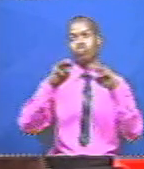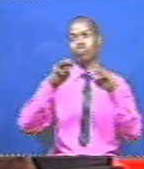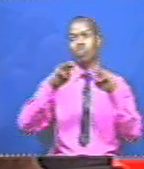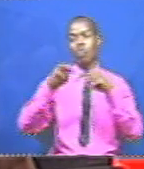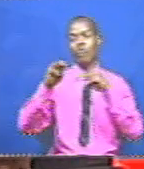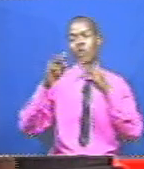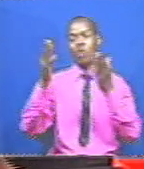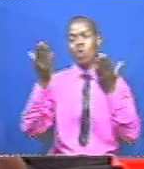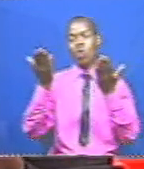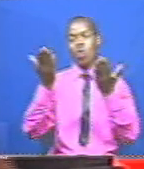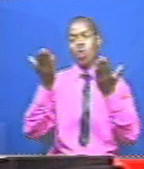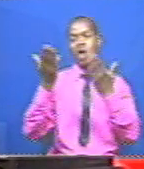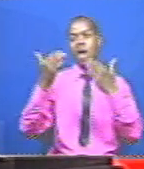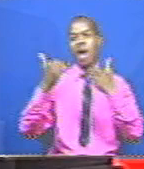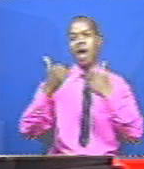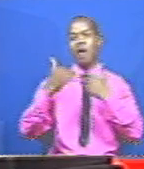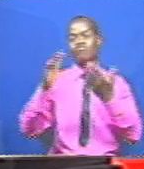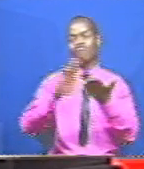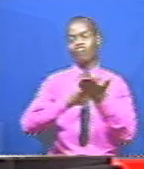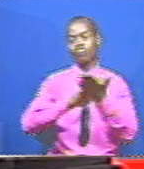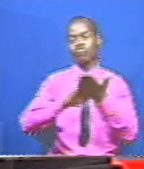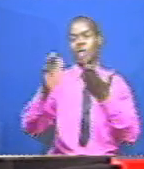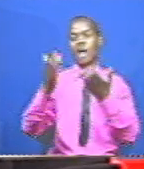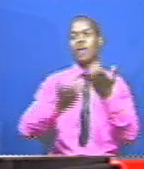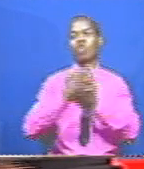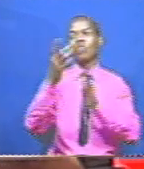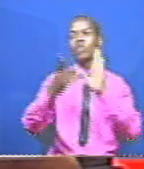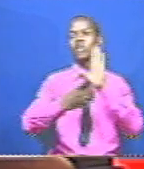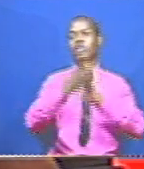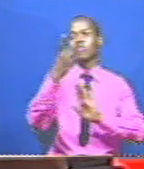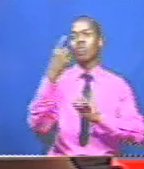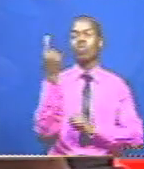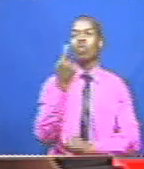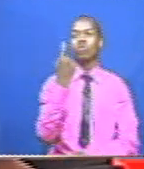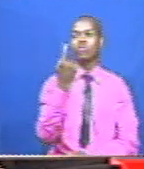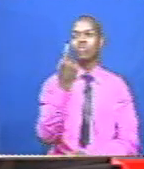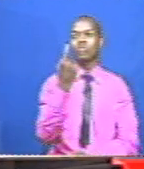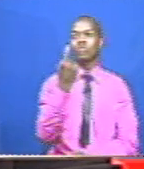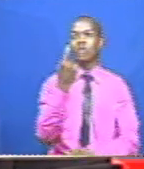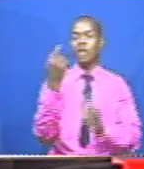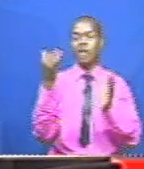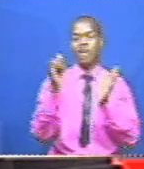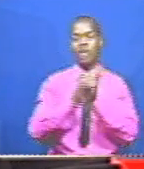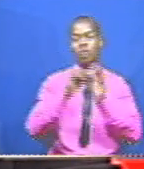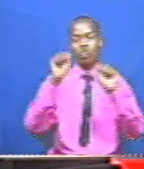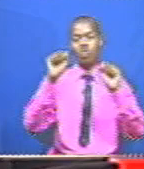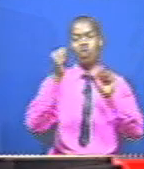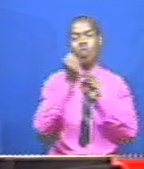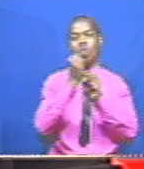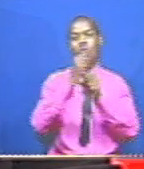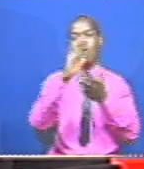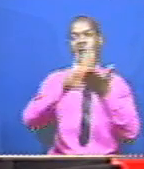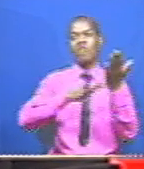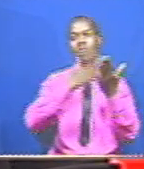pure economic development, and that's the conversation which we want to assert in the national policy framework, that let's talk about